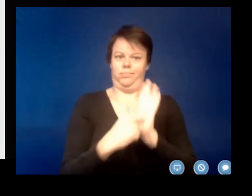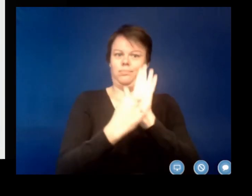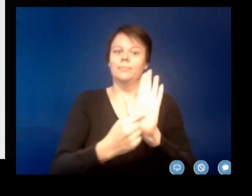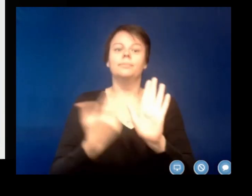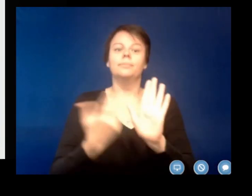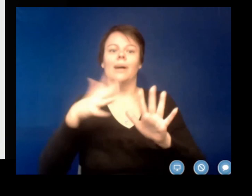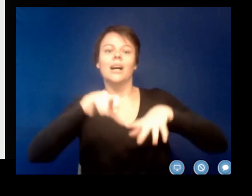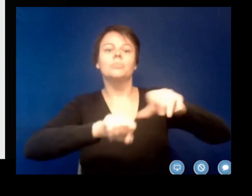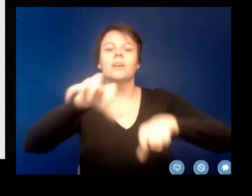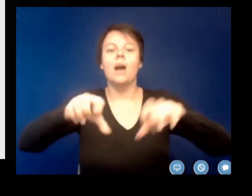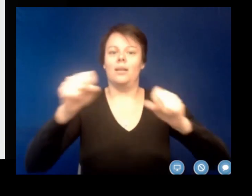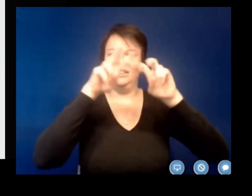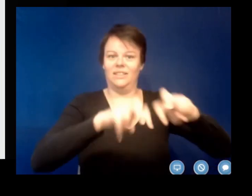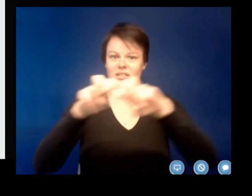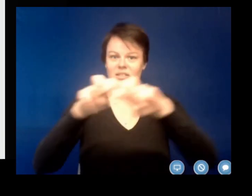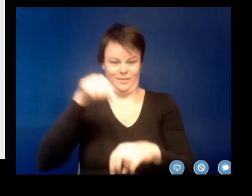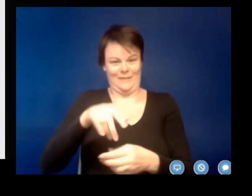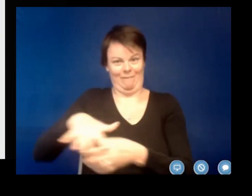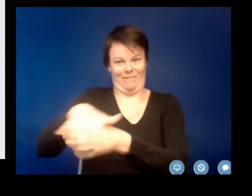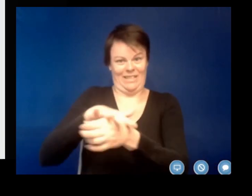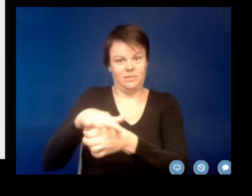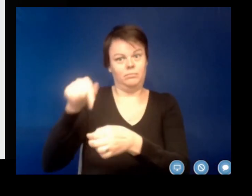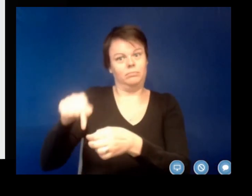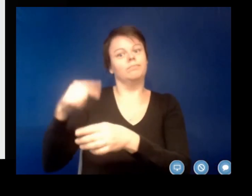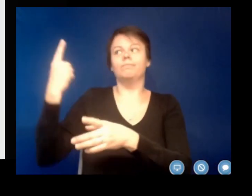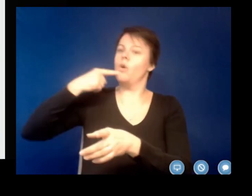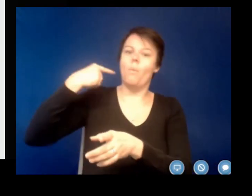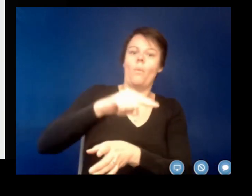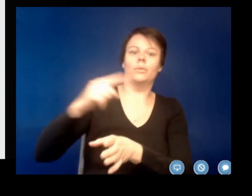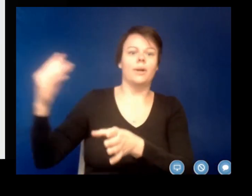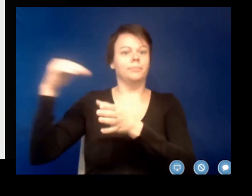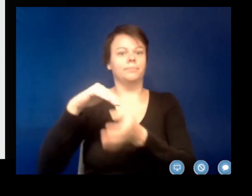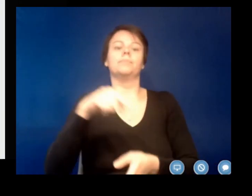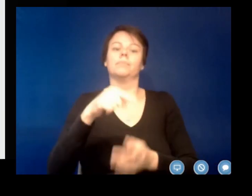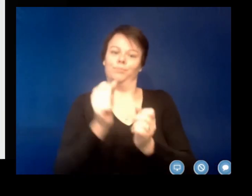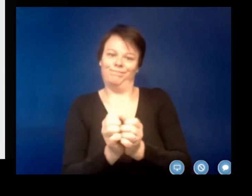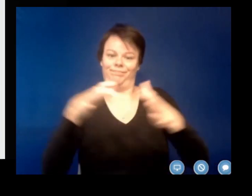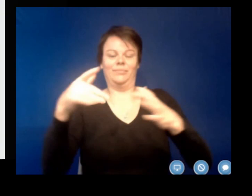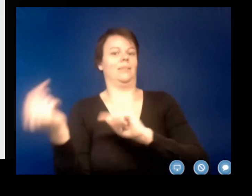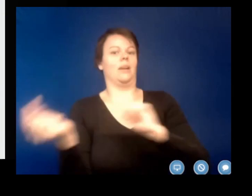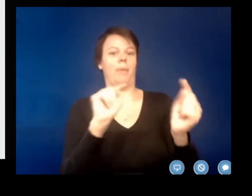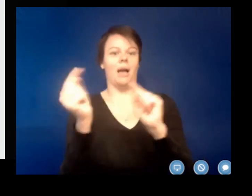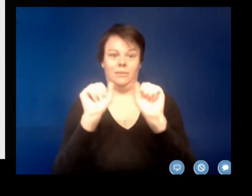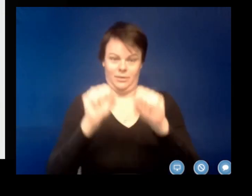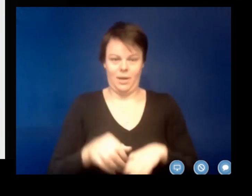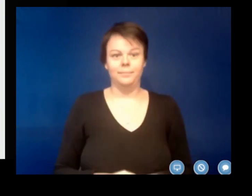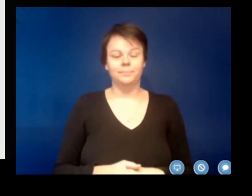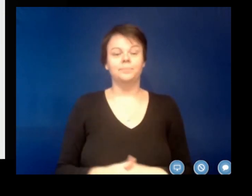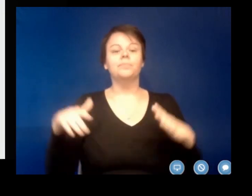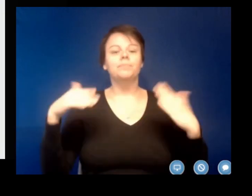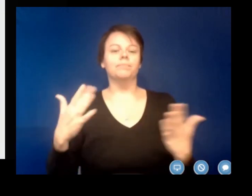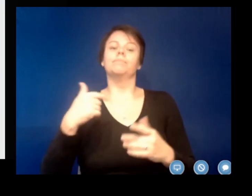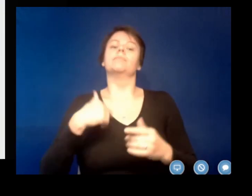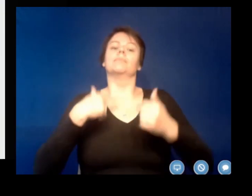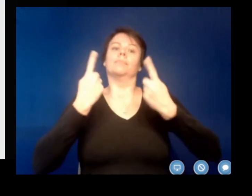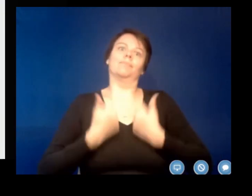And against this background, I will then present empirical research in this field in order to enrich the